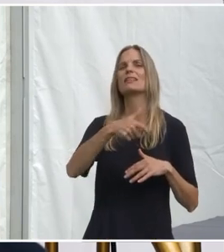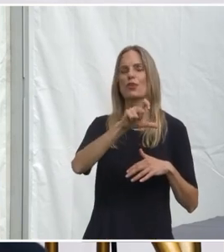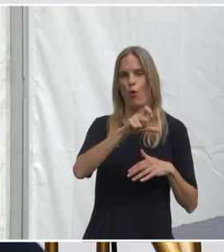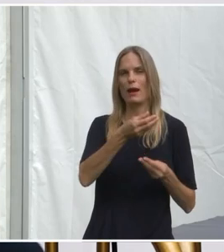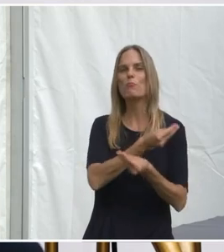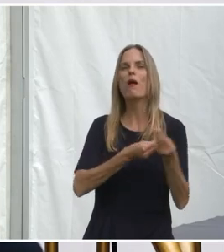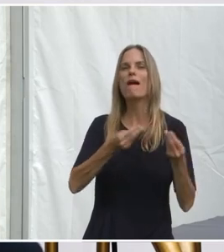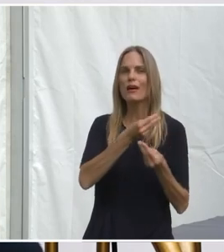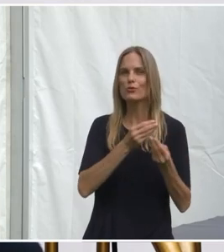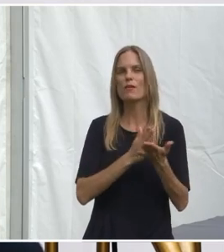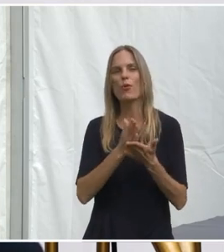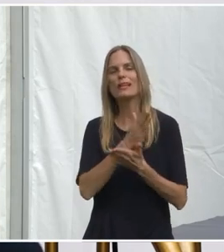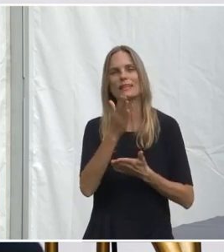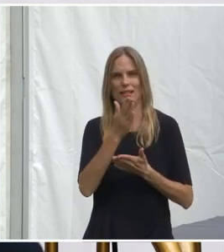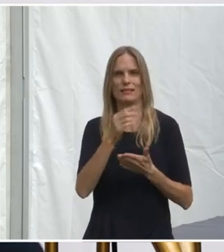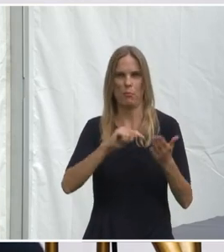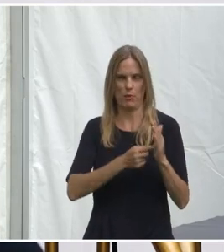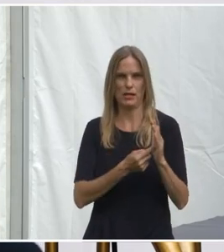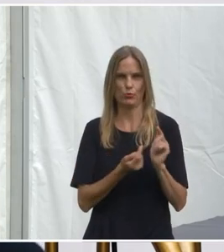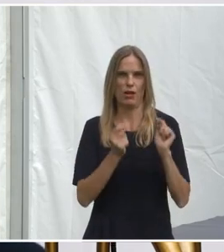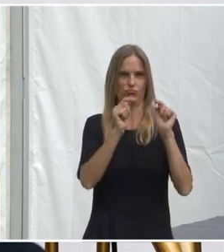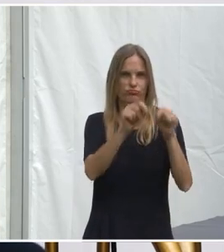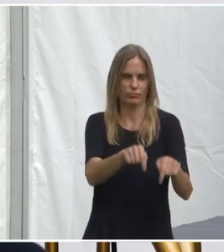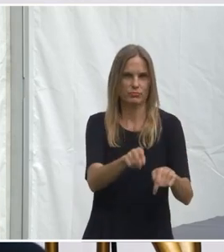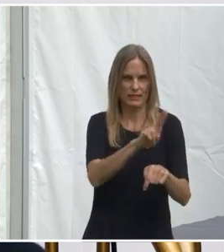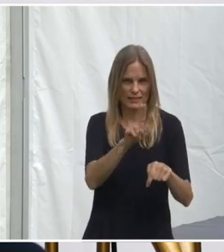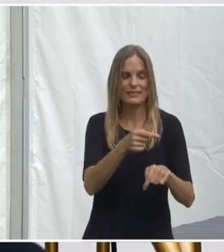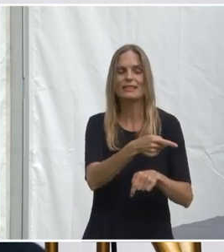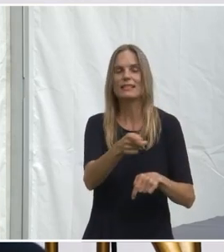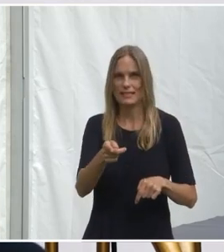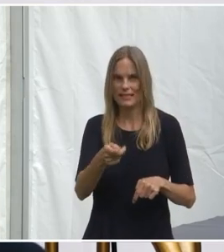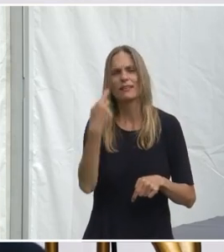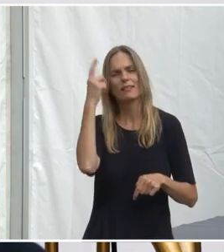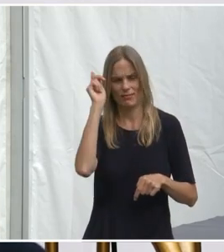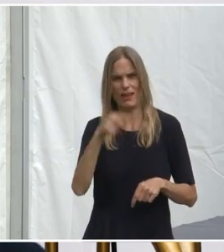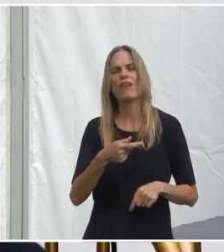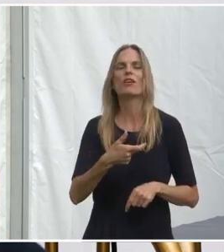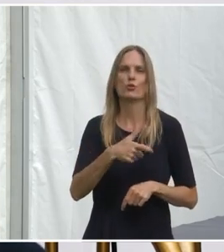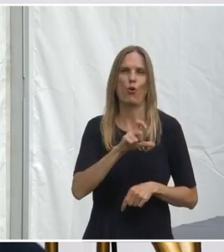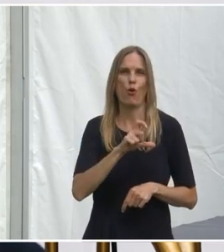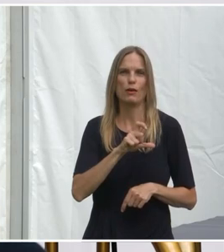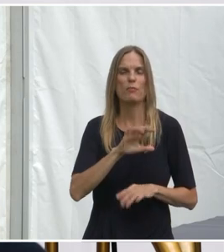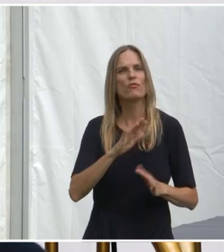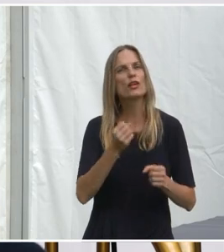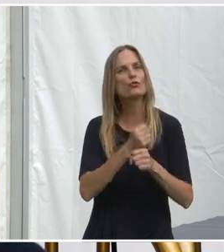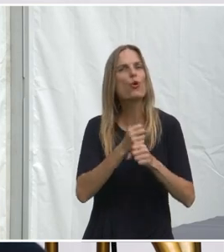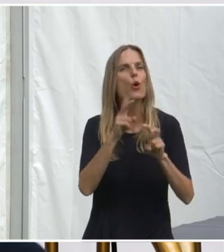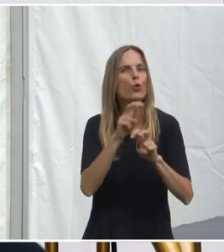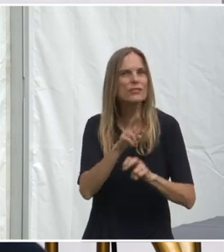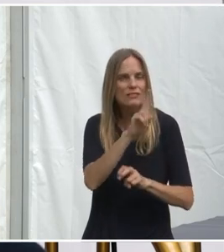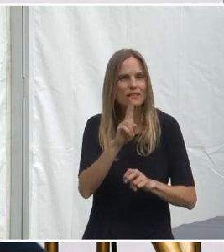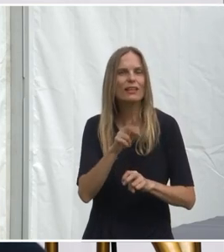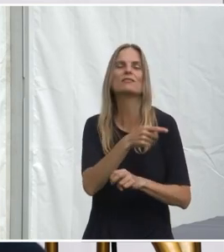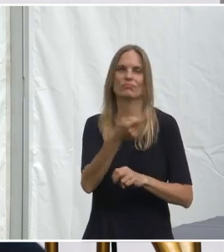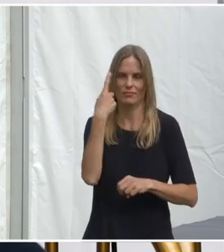or political reasons to Europe, try to find asylum, refugee status, or employment here. You know, they